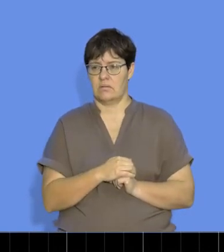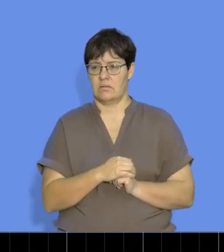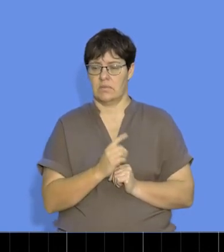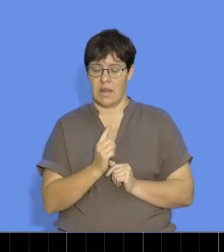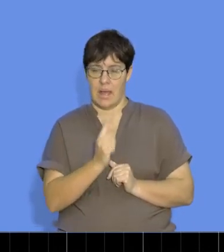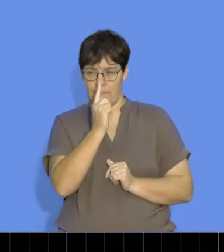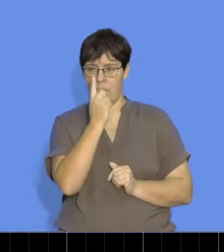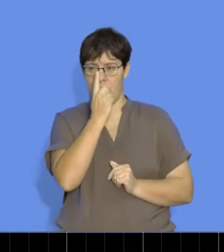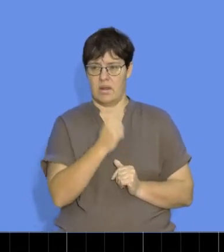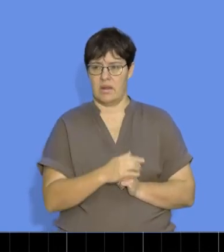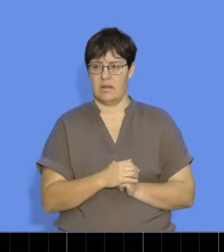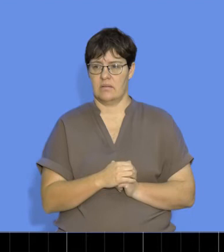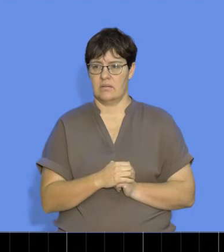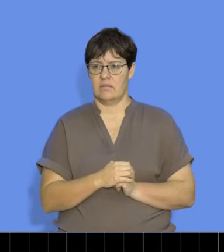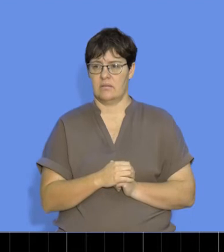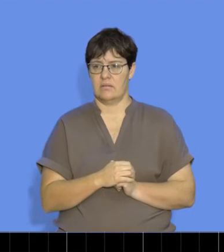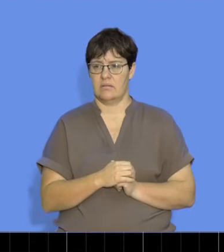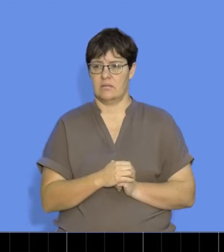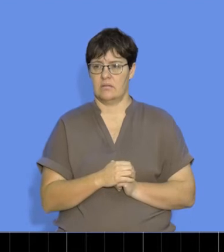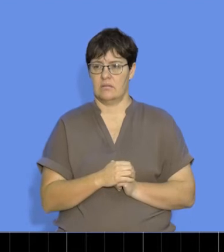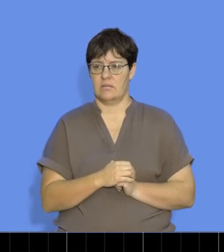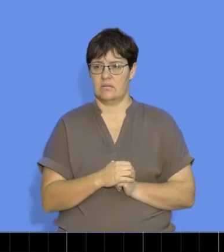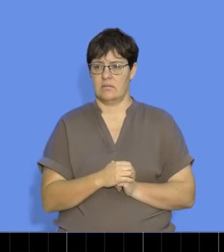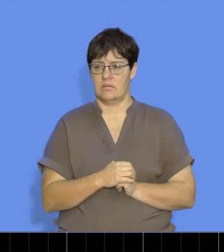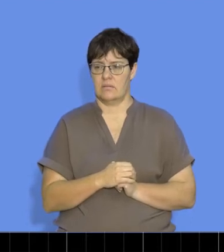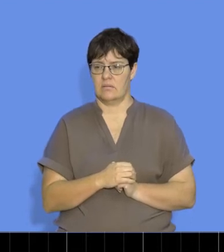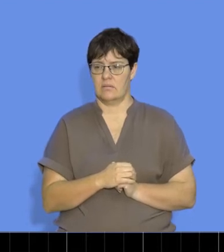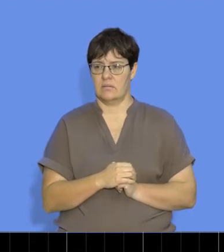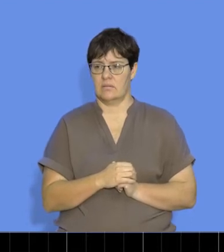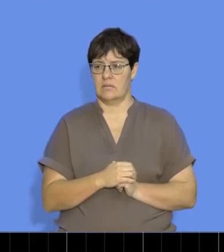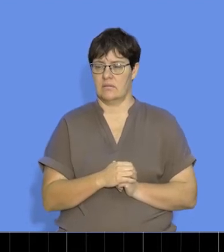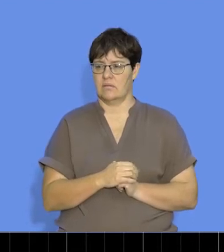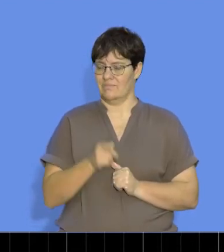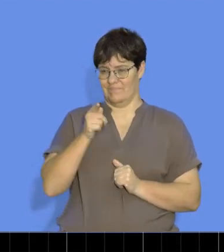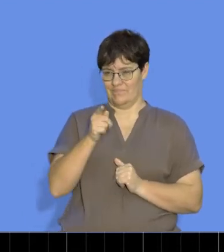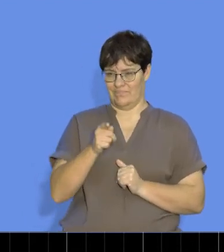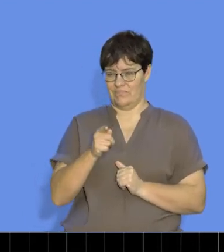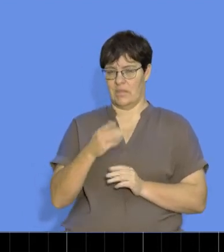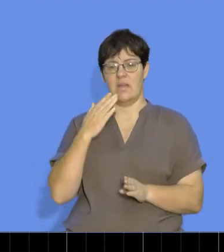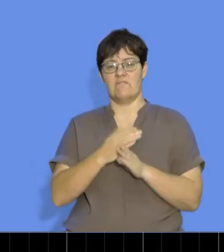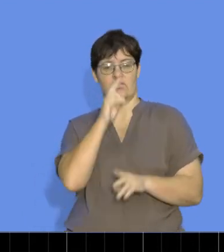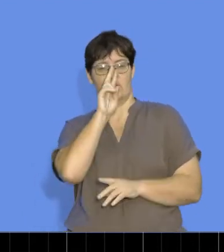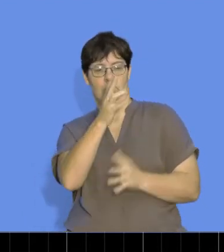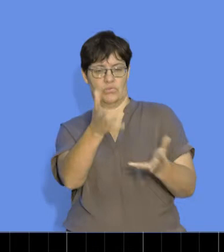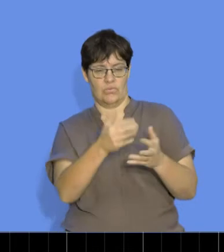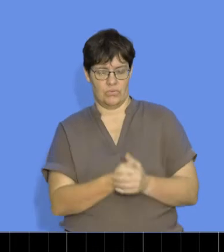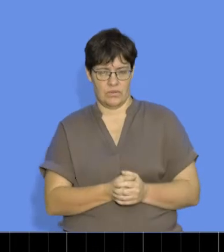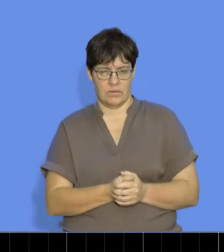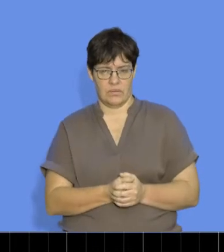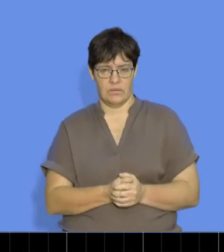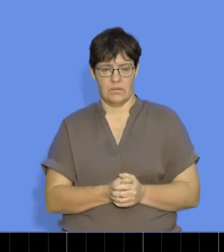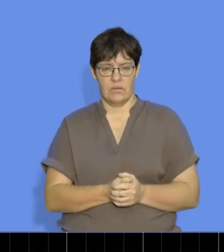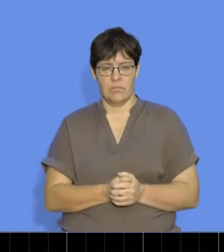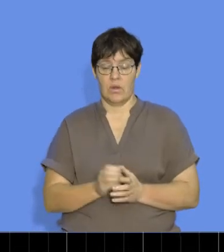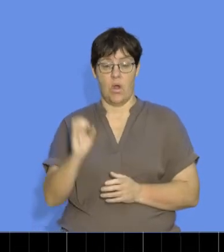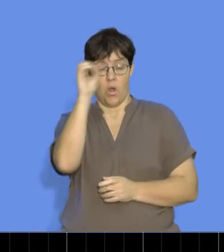unit up. So that becomes there at 1, and that's what my function will look like, right? So it was